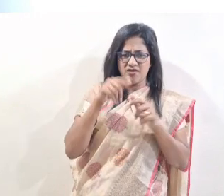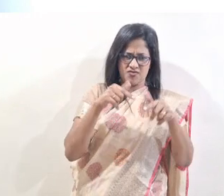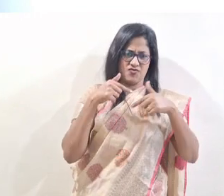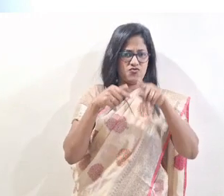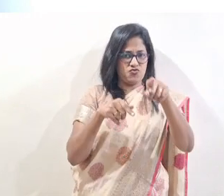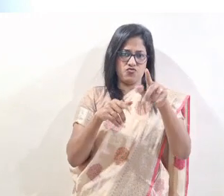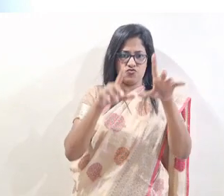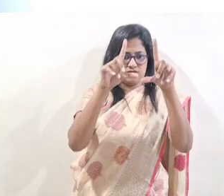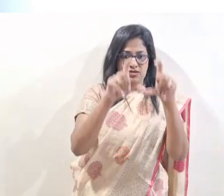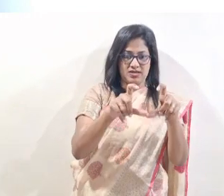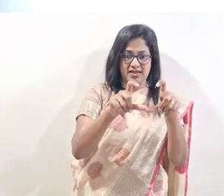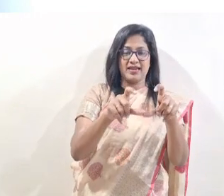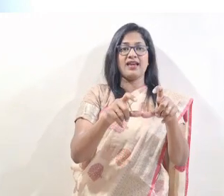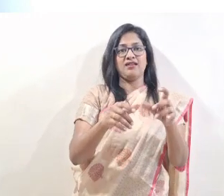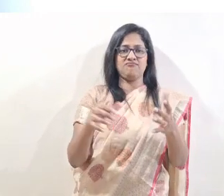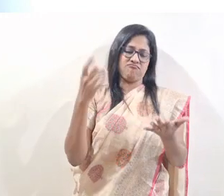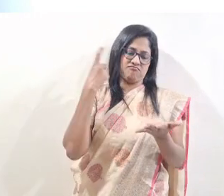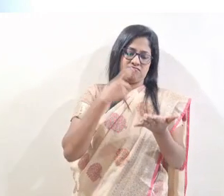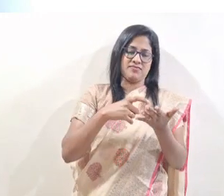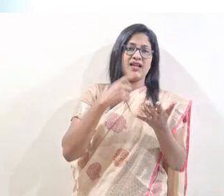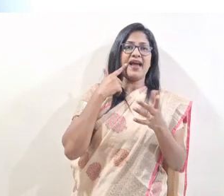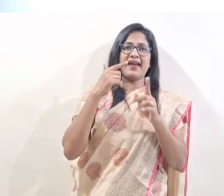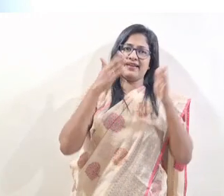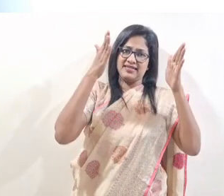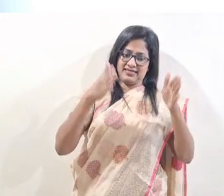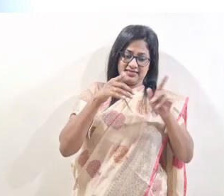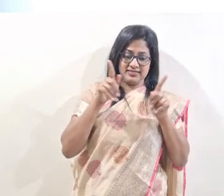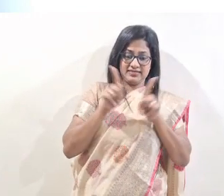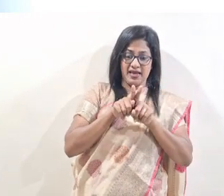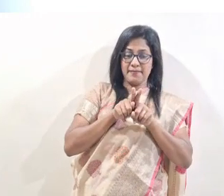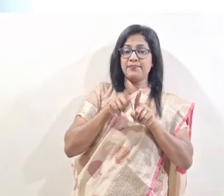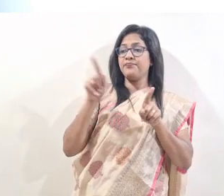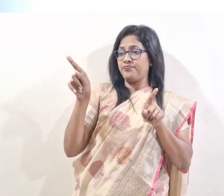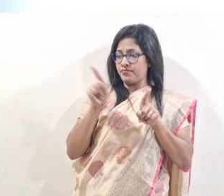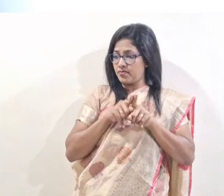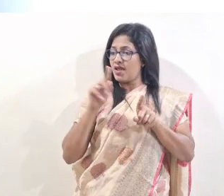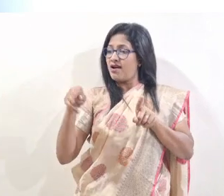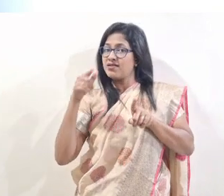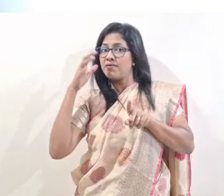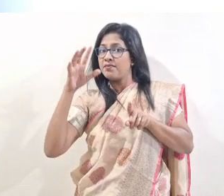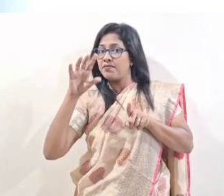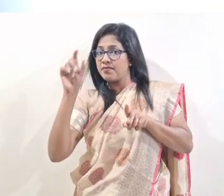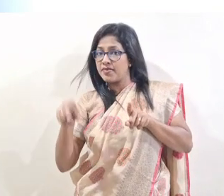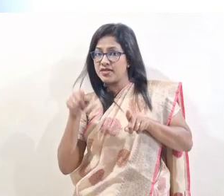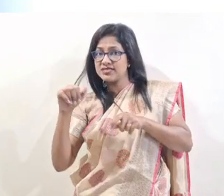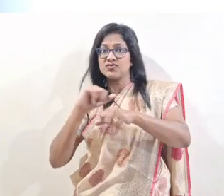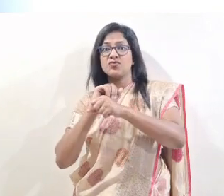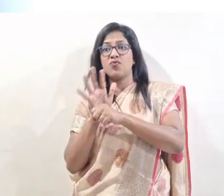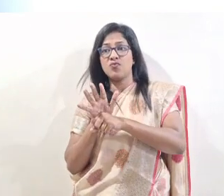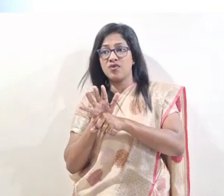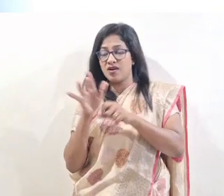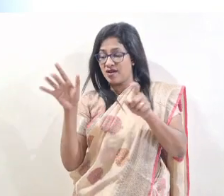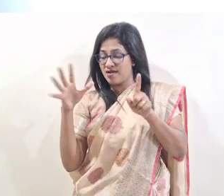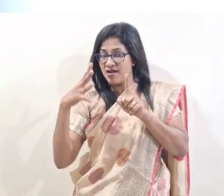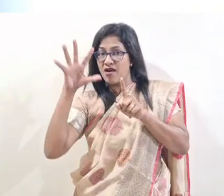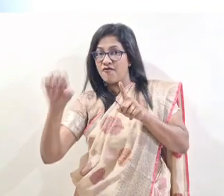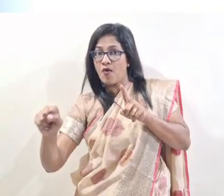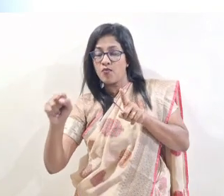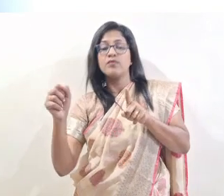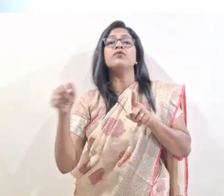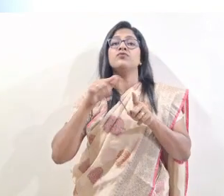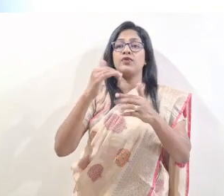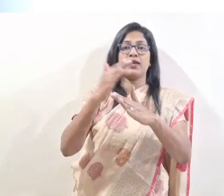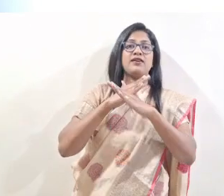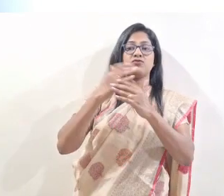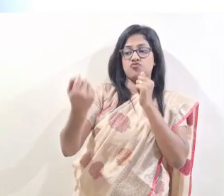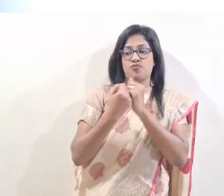have clicked and you are registered yourself on the same coach, then it is traced back, and you have been provided the required support